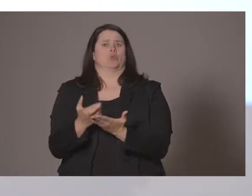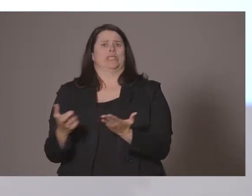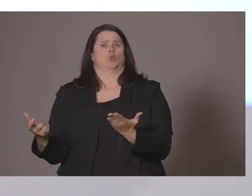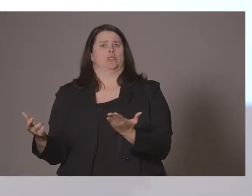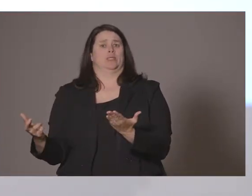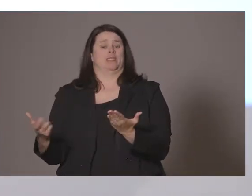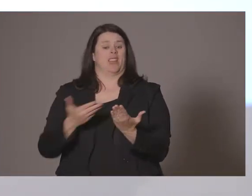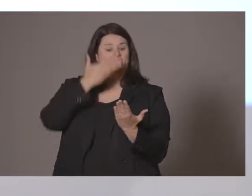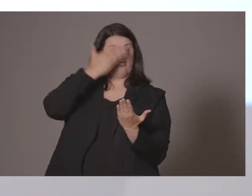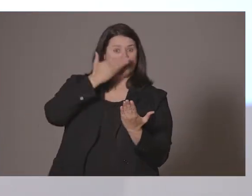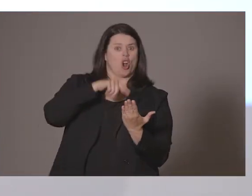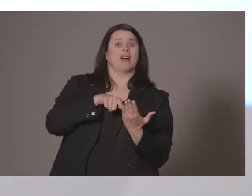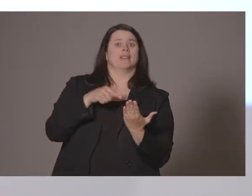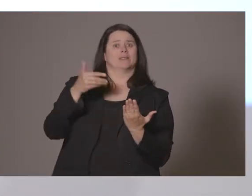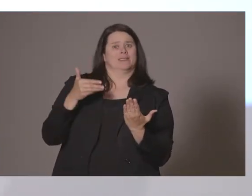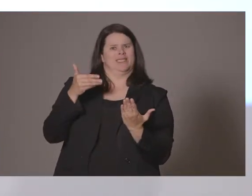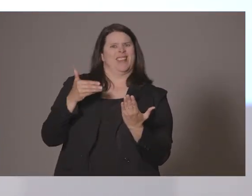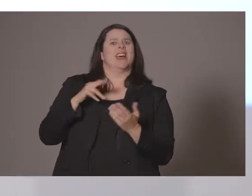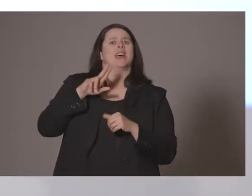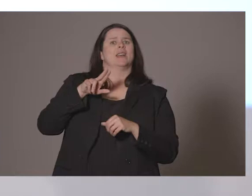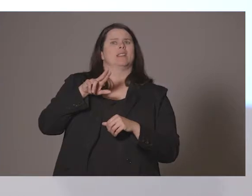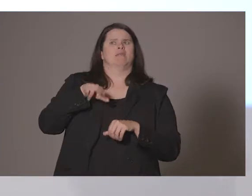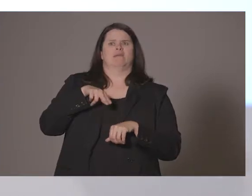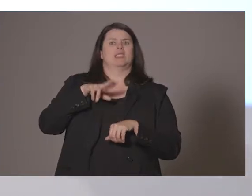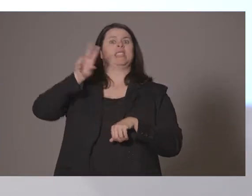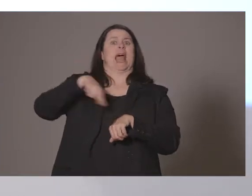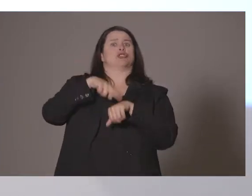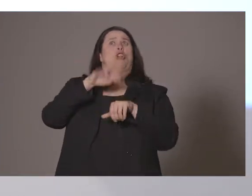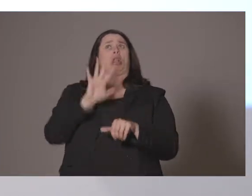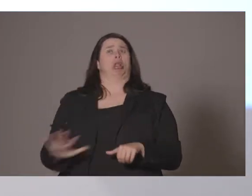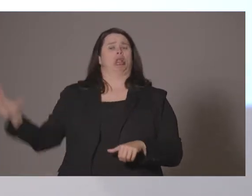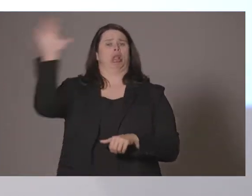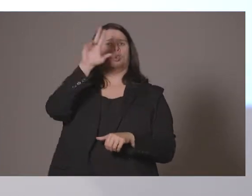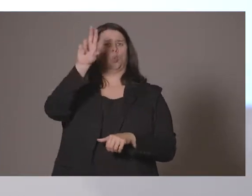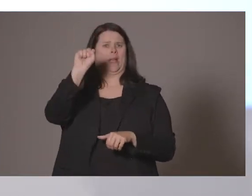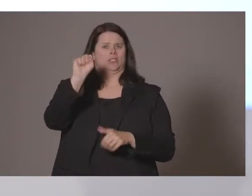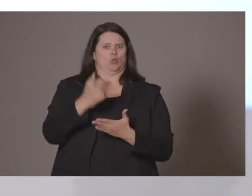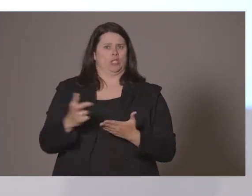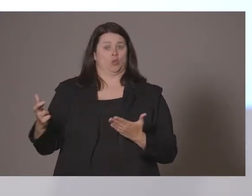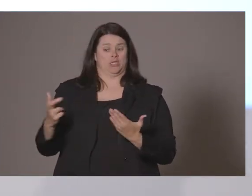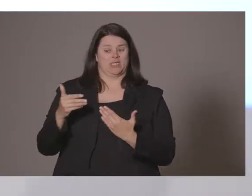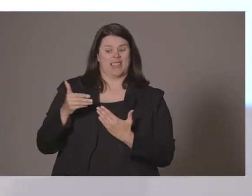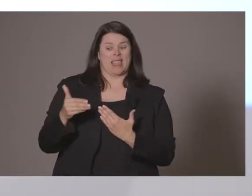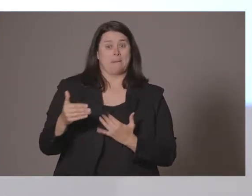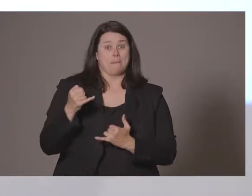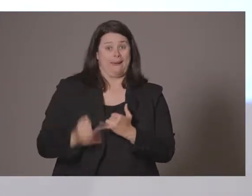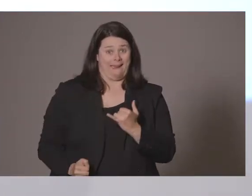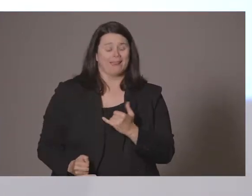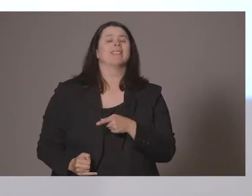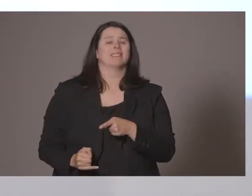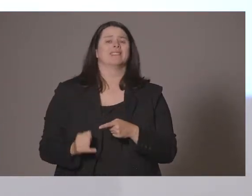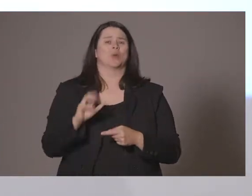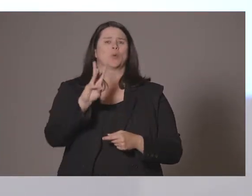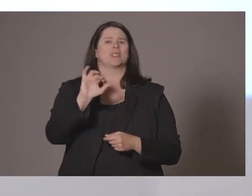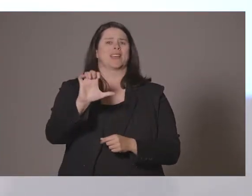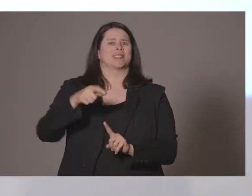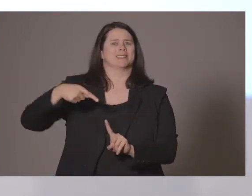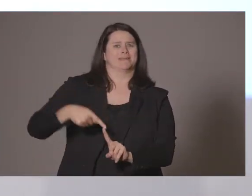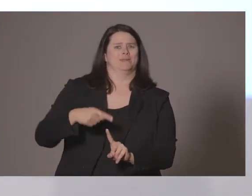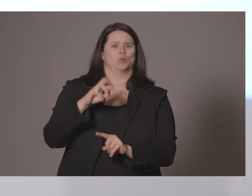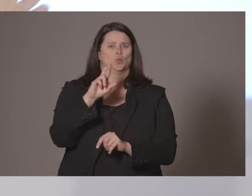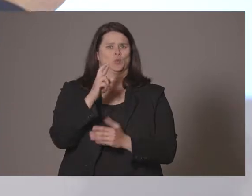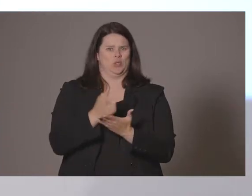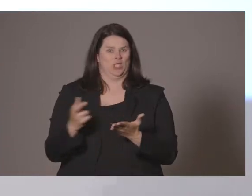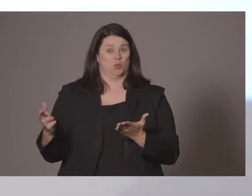national resources, and on the back side are Wisconsin-specific resources. Wisconsin, as you may know, is aiming to be the